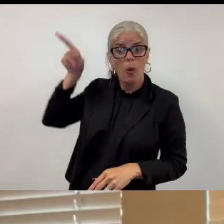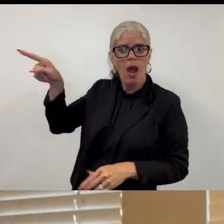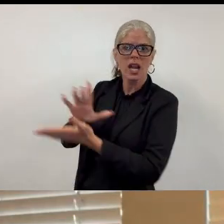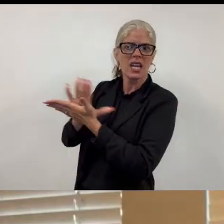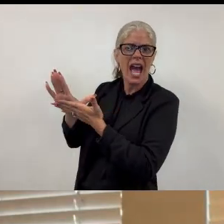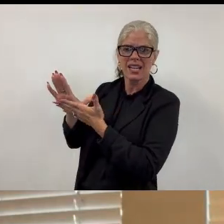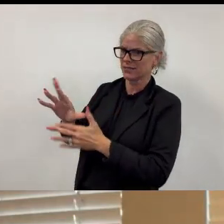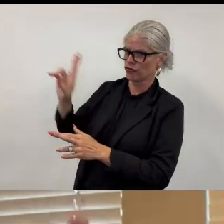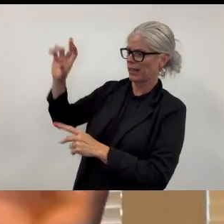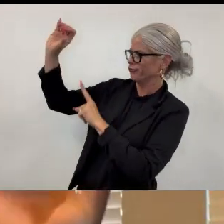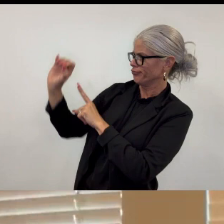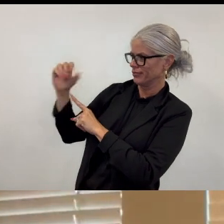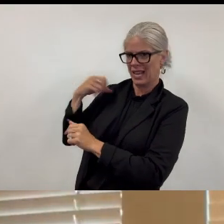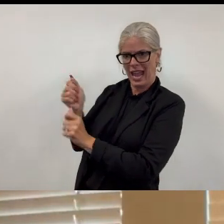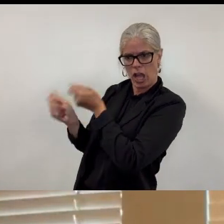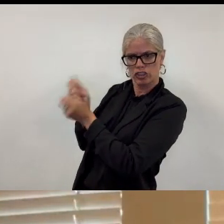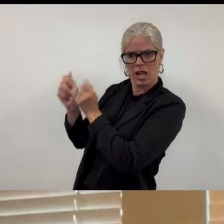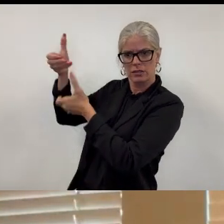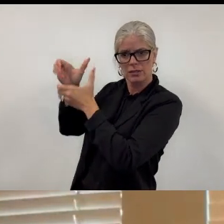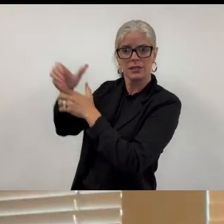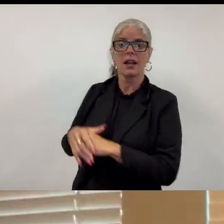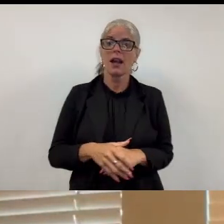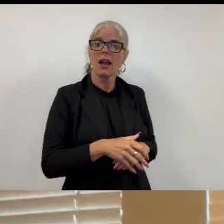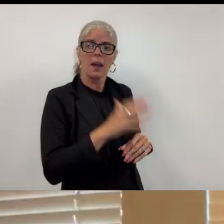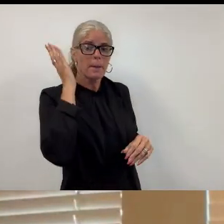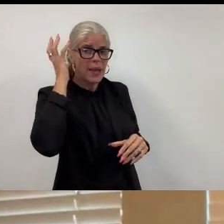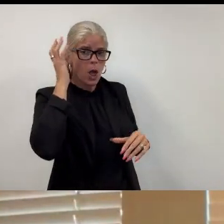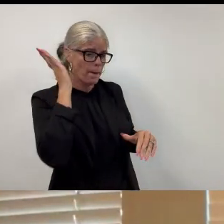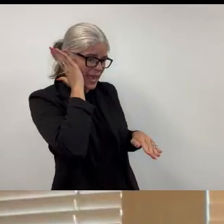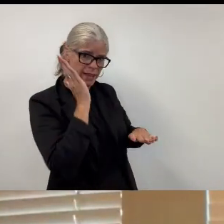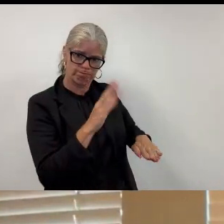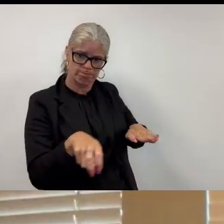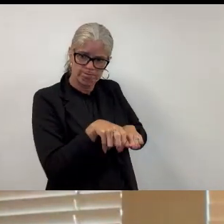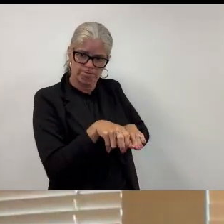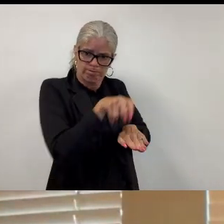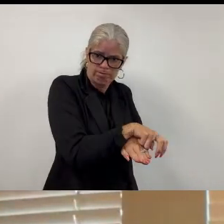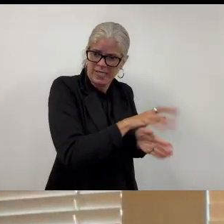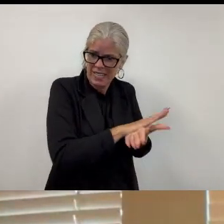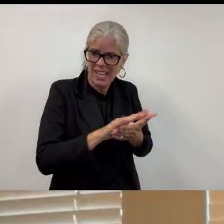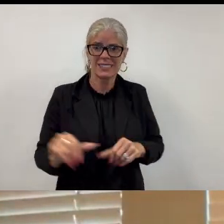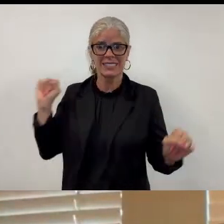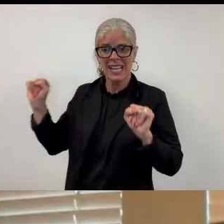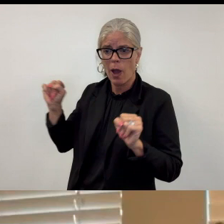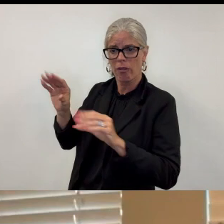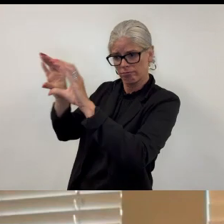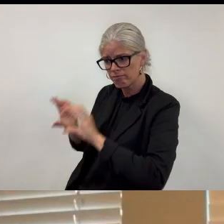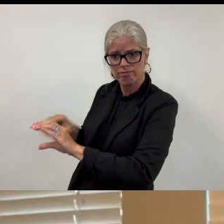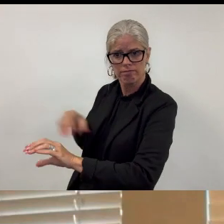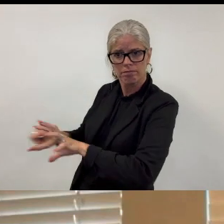The roll-in shower was wonderful. The shower head was adjustable. The bed height was appropriate. It wasn't too